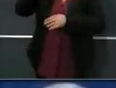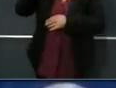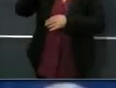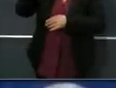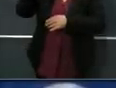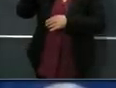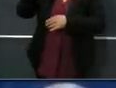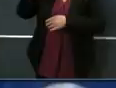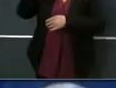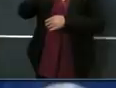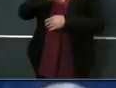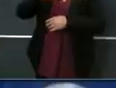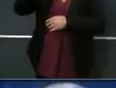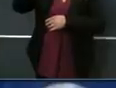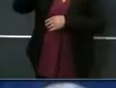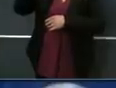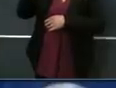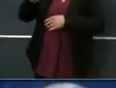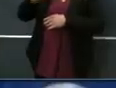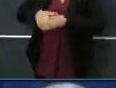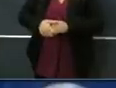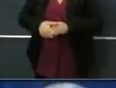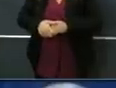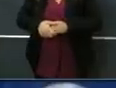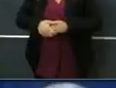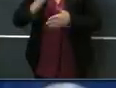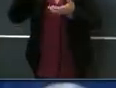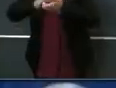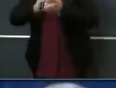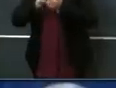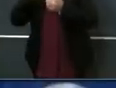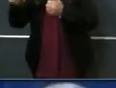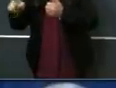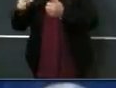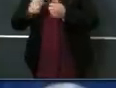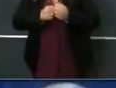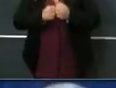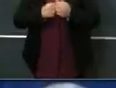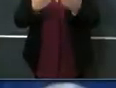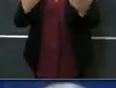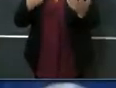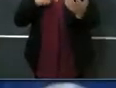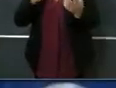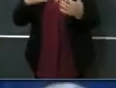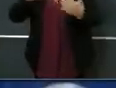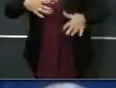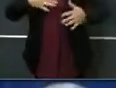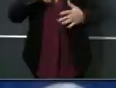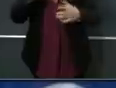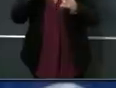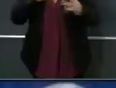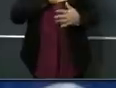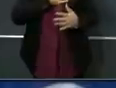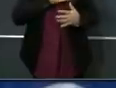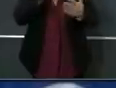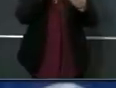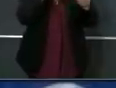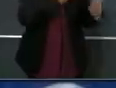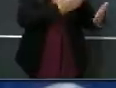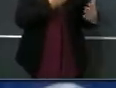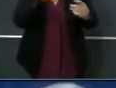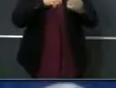here in the city of Sacramento in a moment. But I wanted to express my deep gratitude, as Jen just did, to the Superintendent of